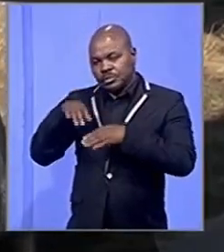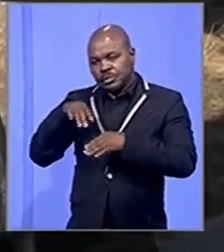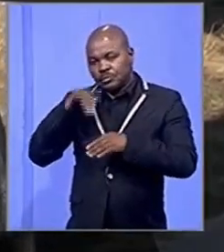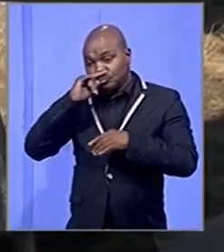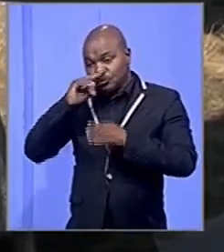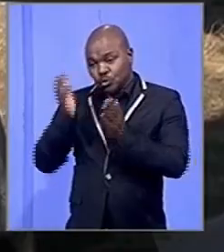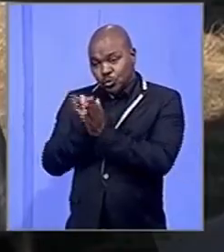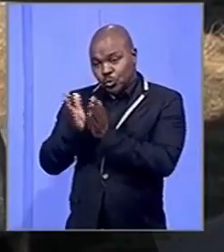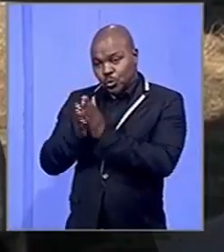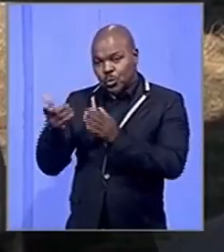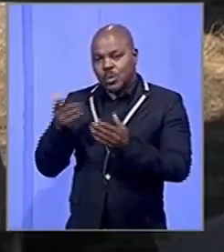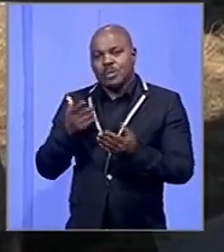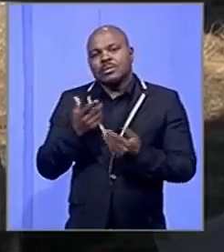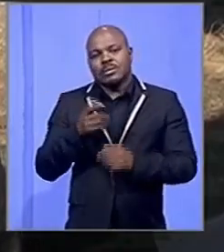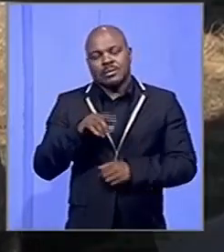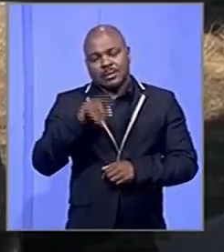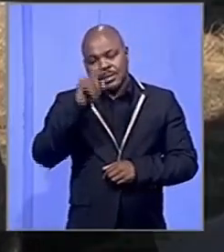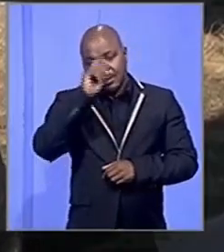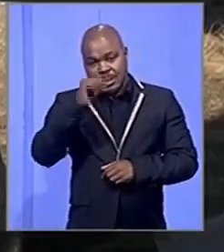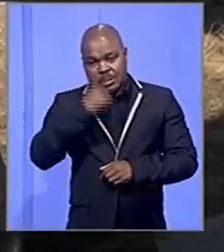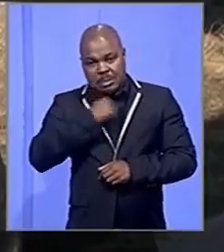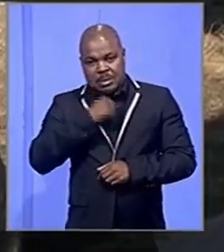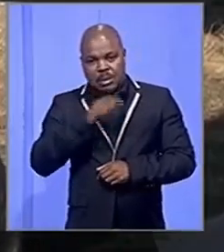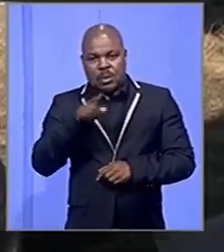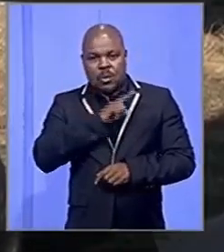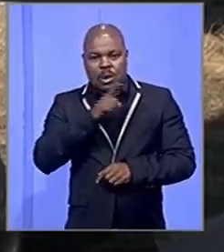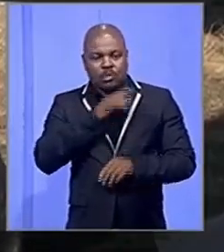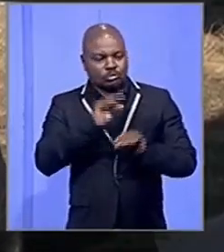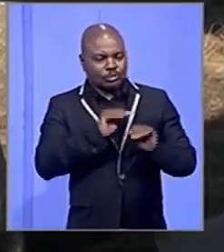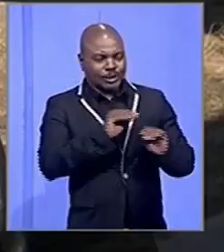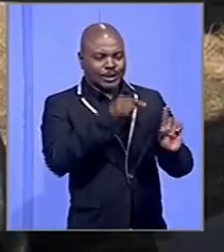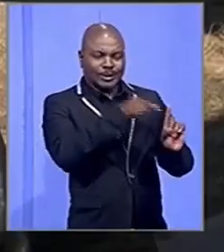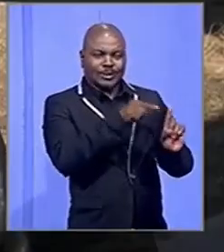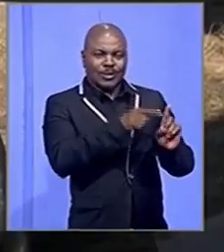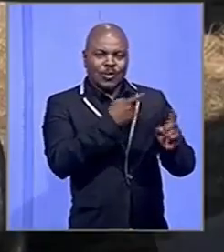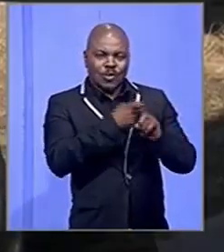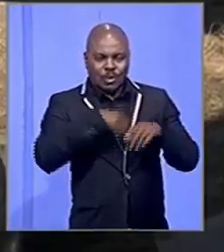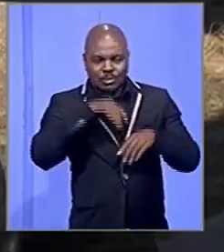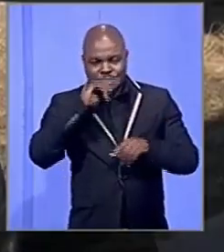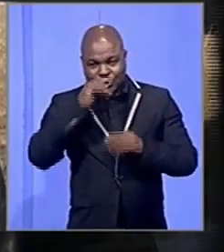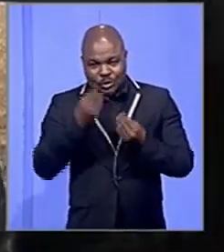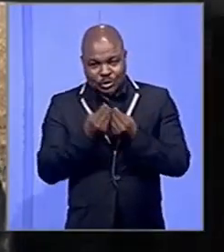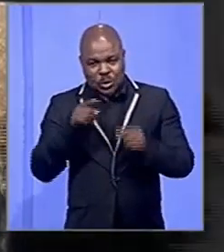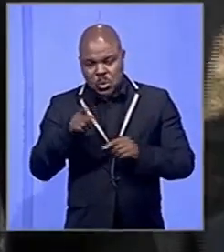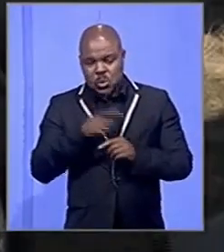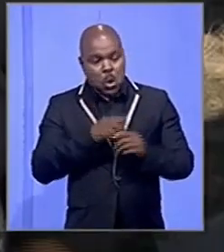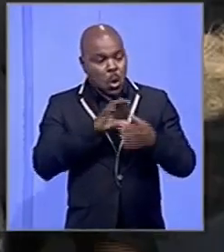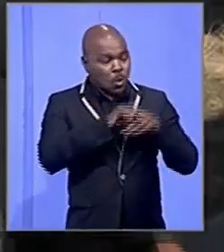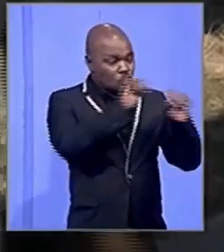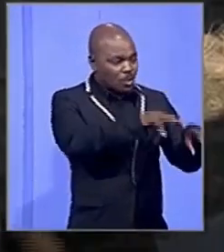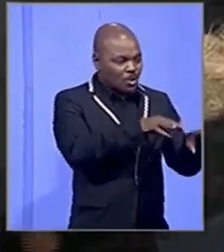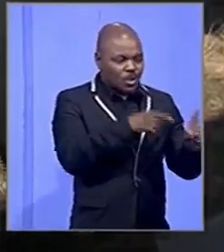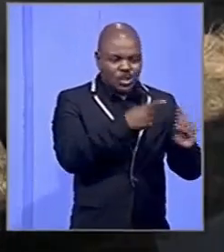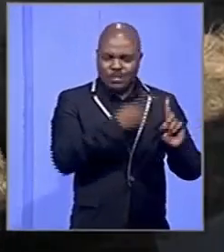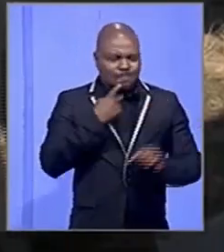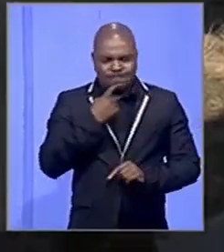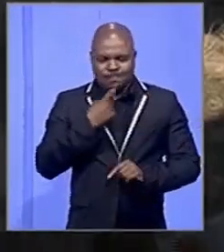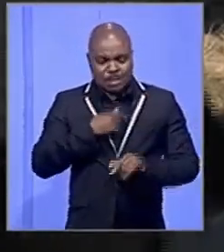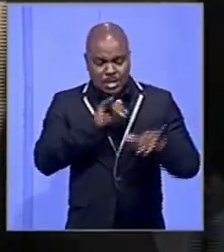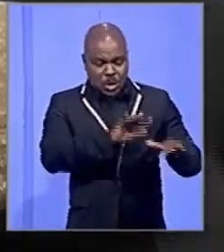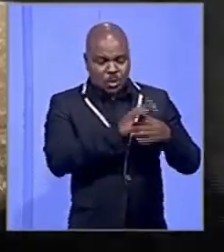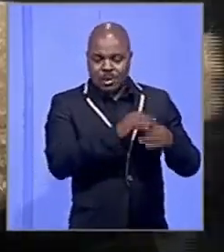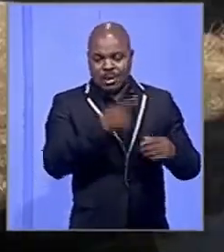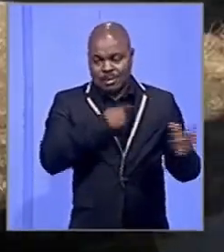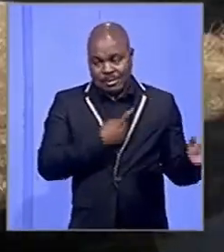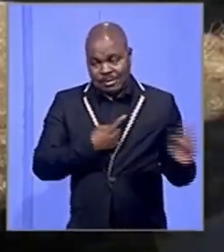swa ka batla ho msia ha bona ba ne le mistress wa hae wa crèche. Ona hana o sala ha bona le tonsia. Ke